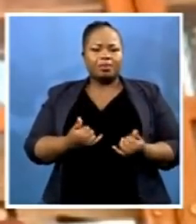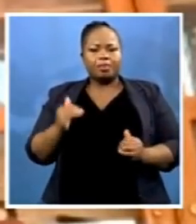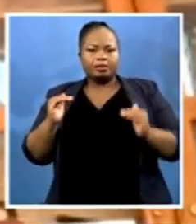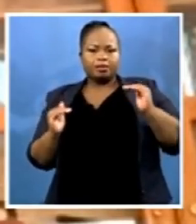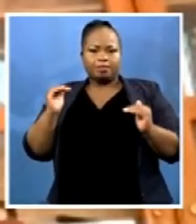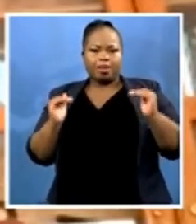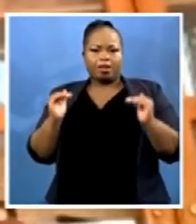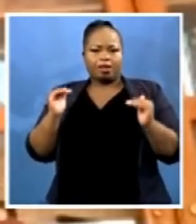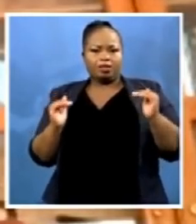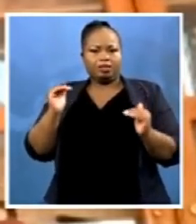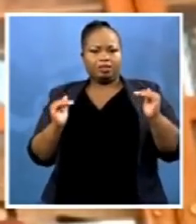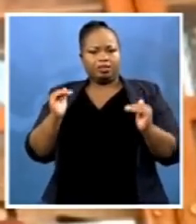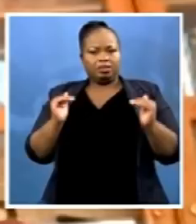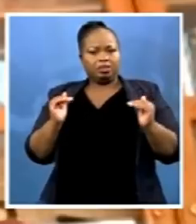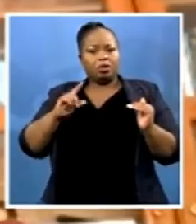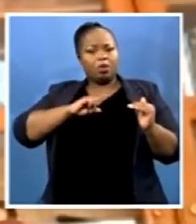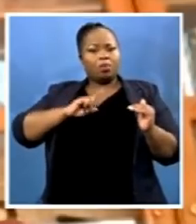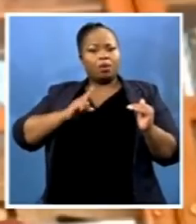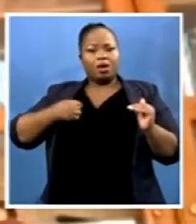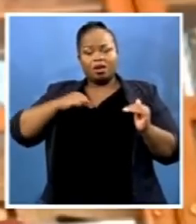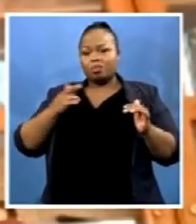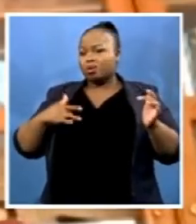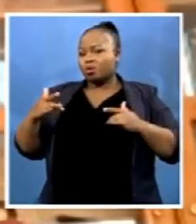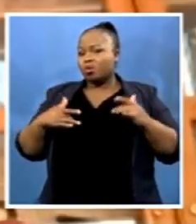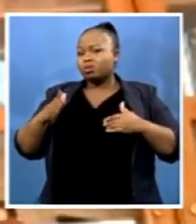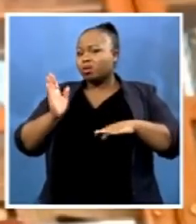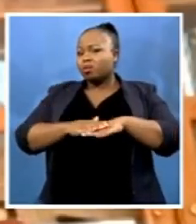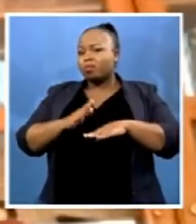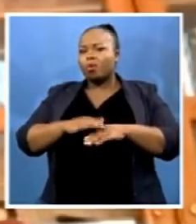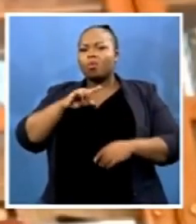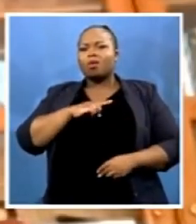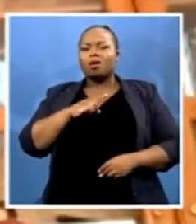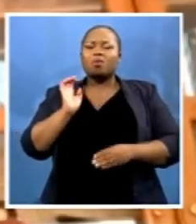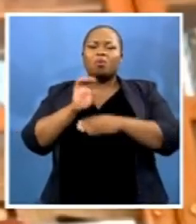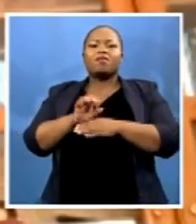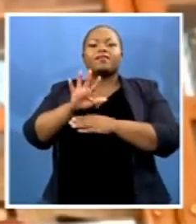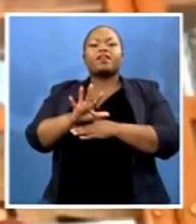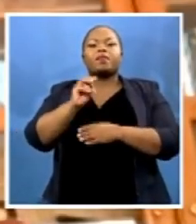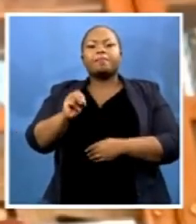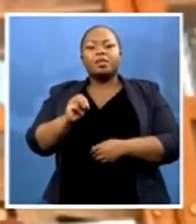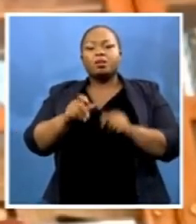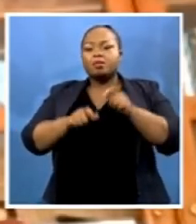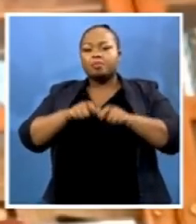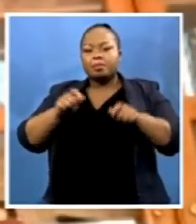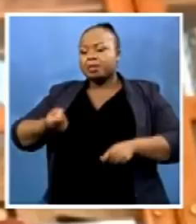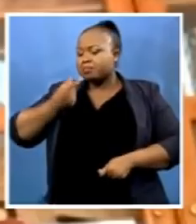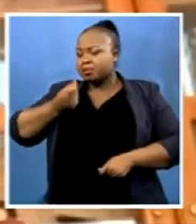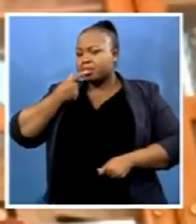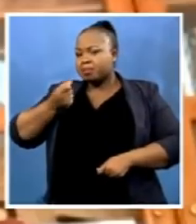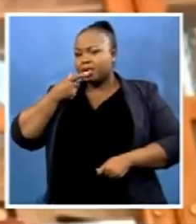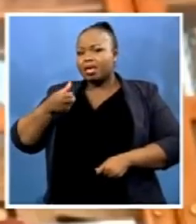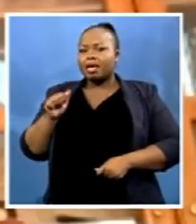case we're concerned about over 5 million people are on antiretroviral treatment. They cannot get off that treatment and they cannot